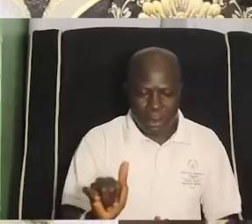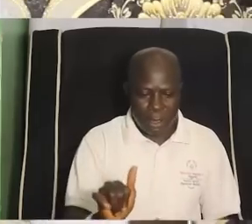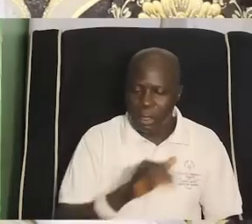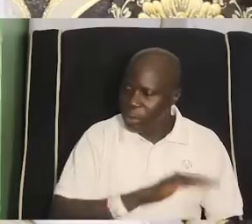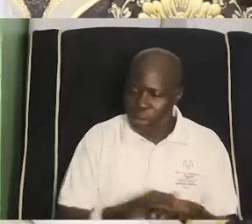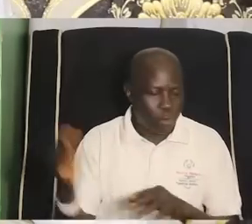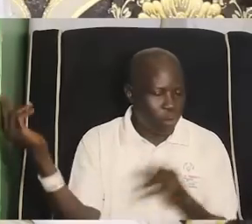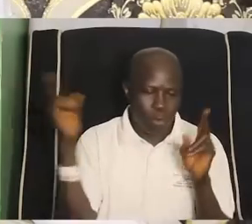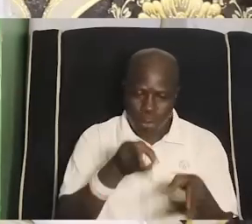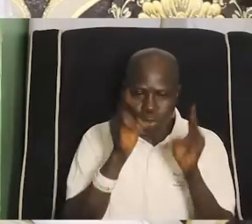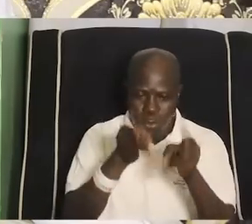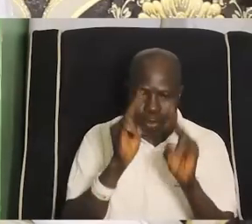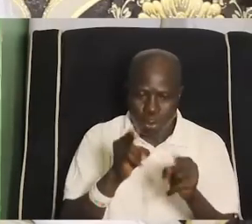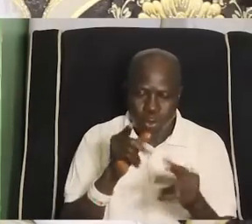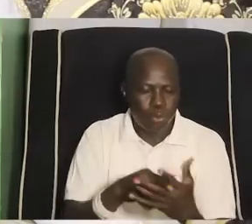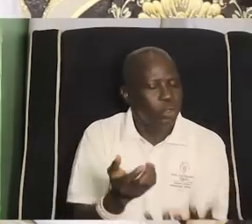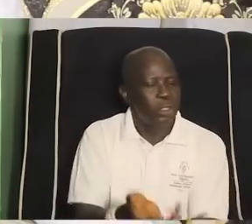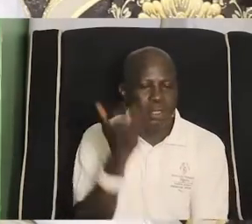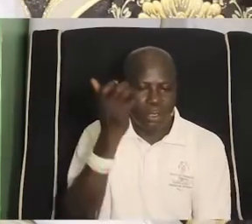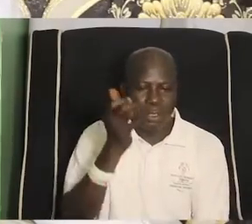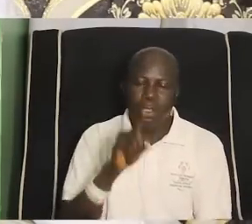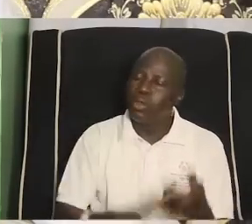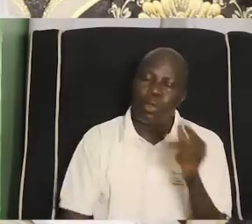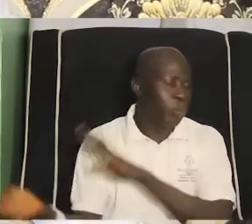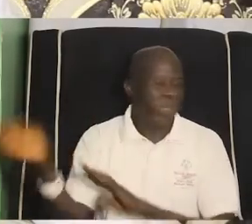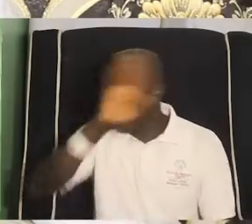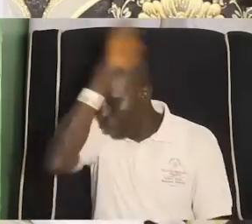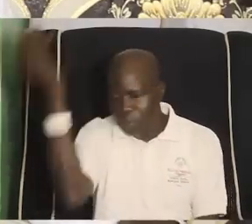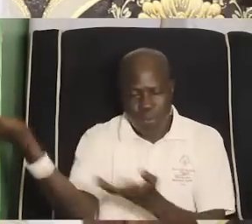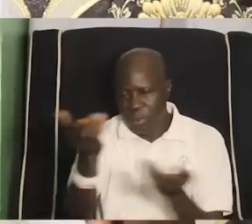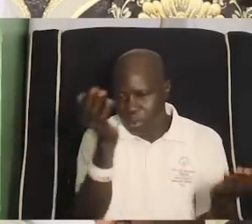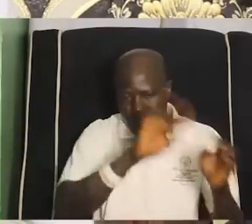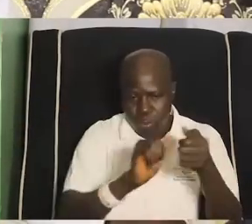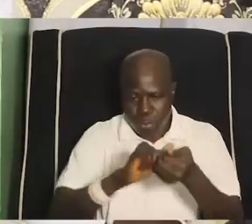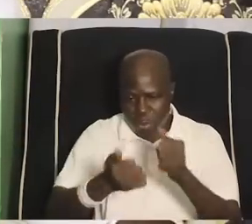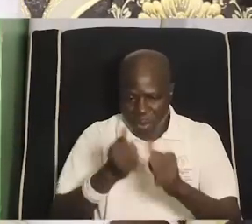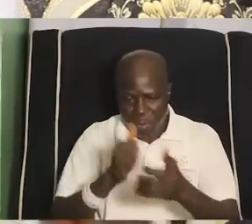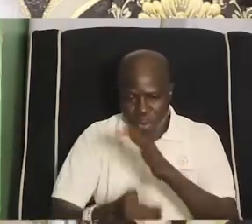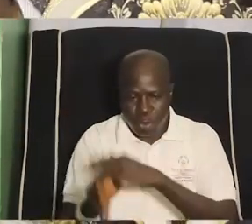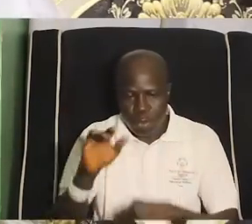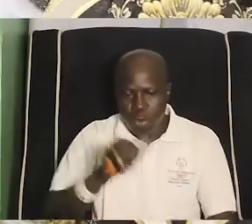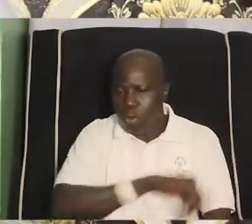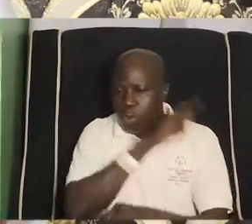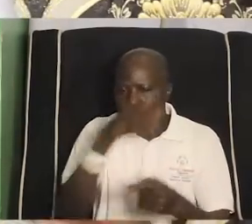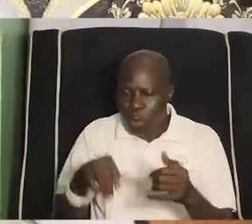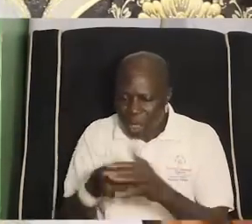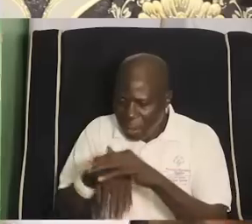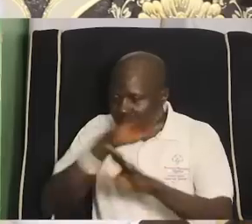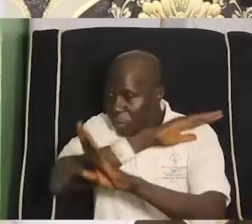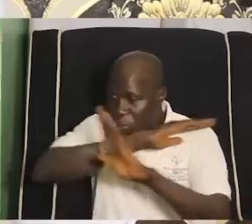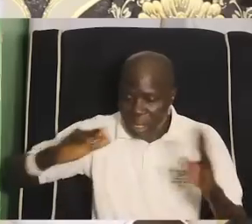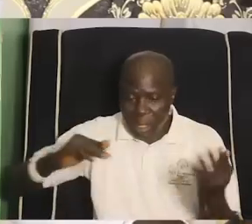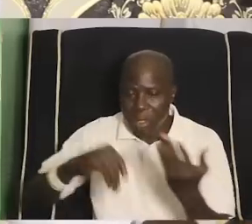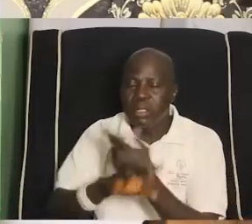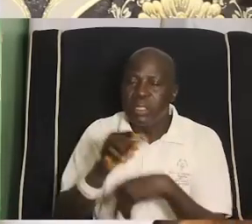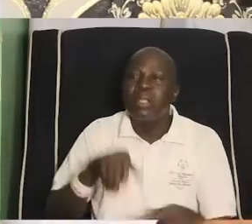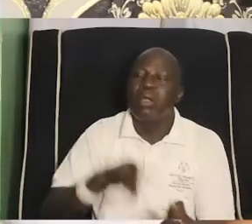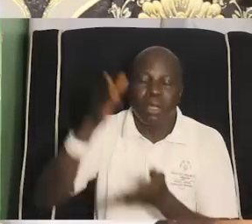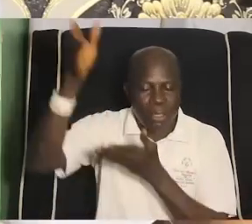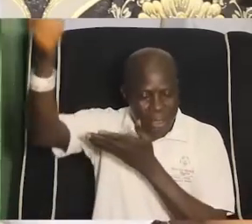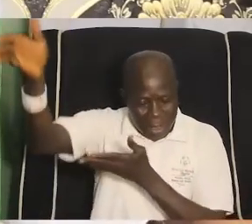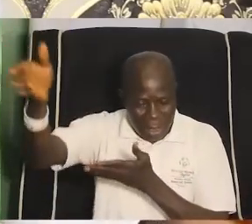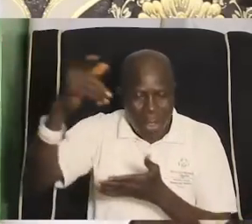anybody. Don't rush for riches. So that it will not cause problems. You see that you later drop it where they cut off